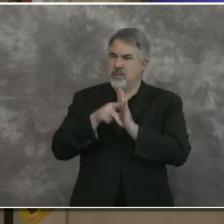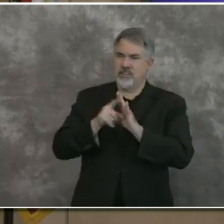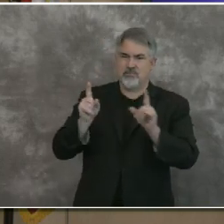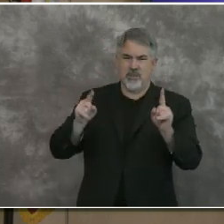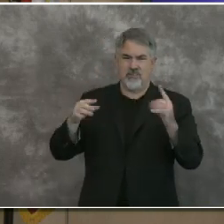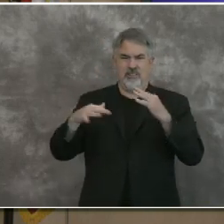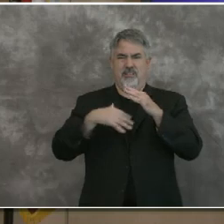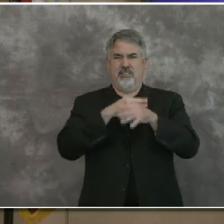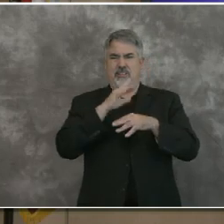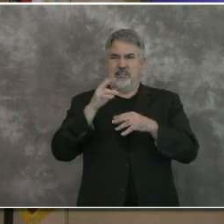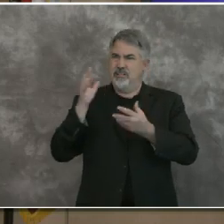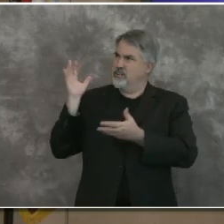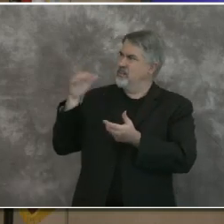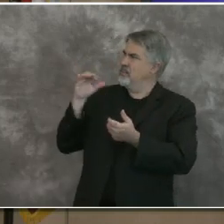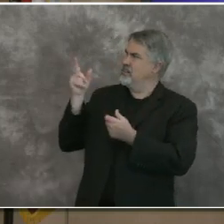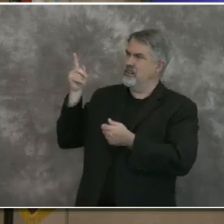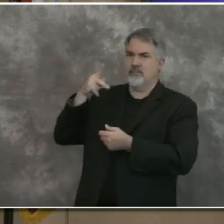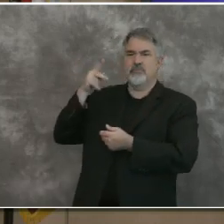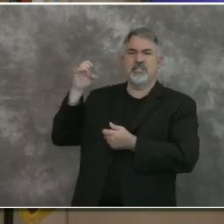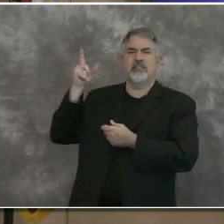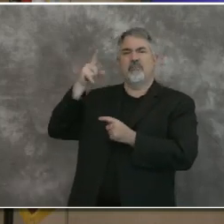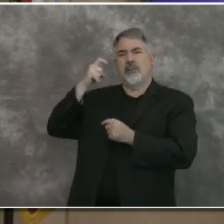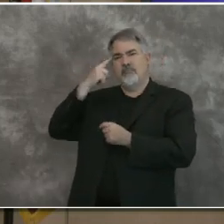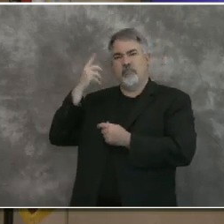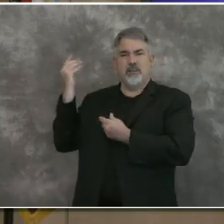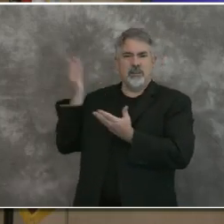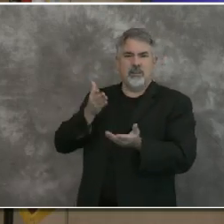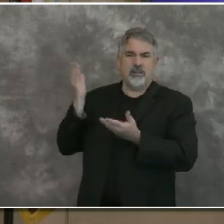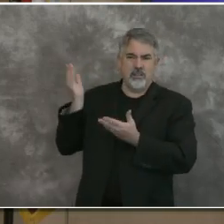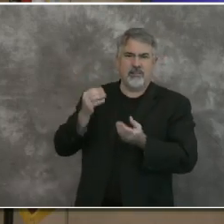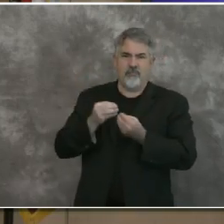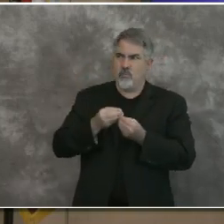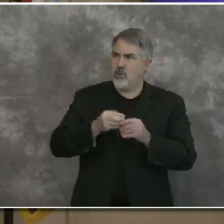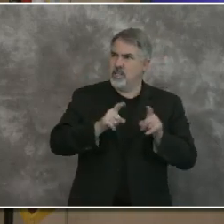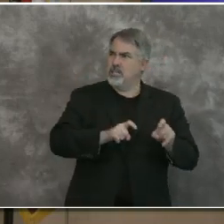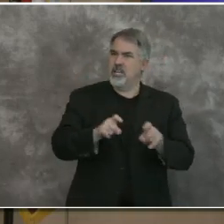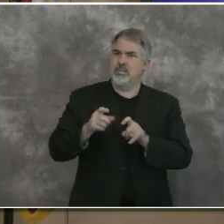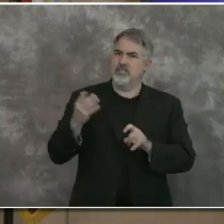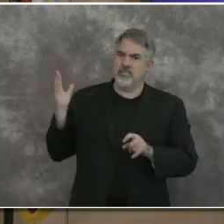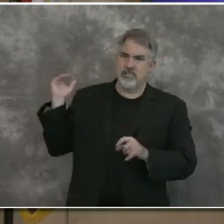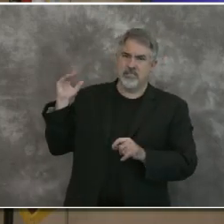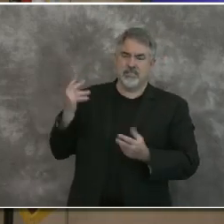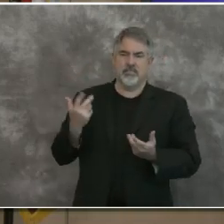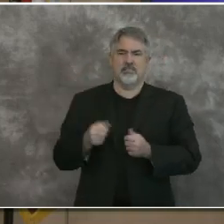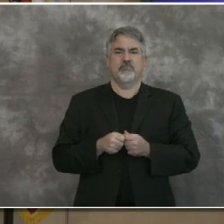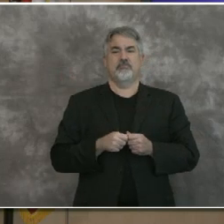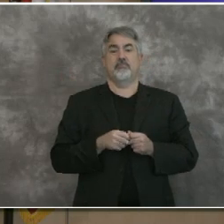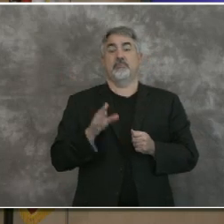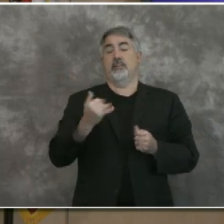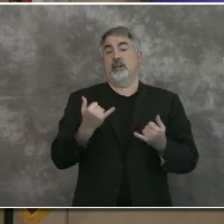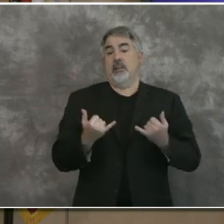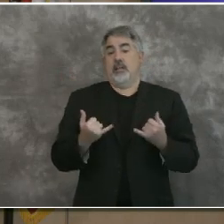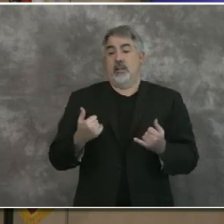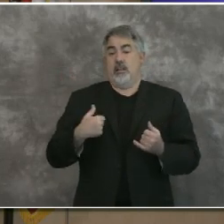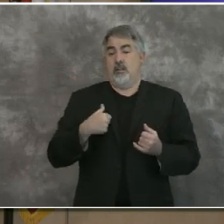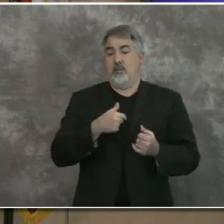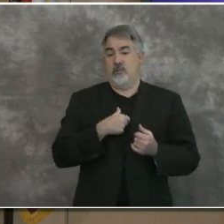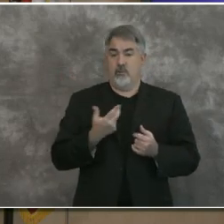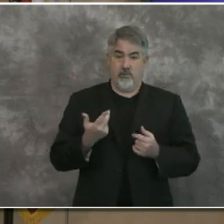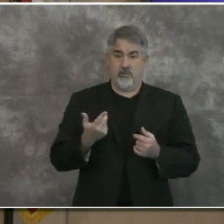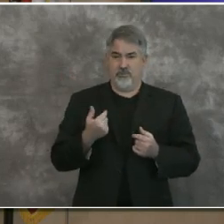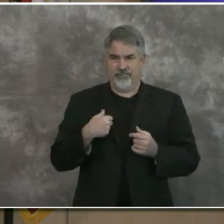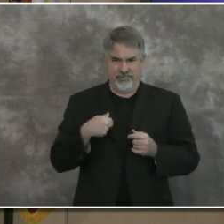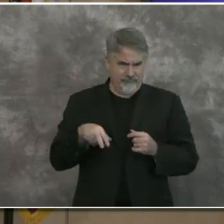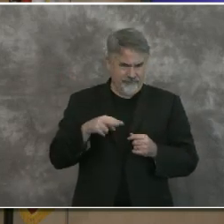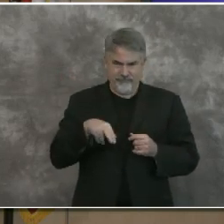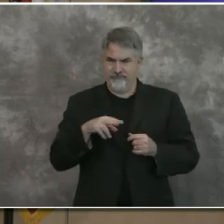vital components we need to execute on our testing. And we are in a period of uptick. We are in a period of stepping up